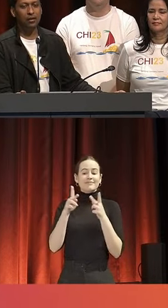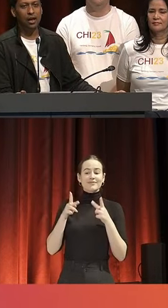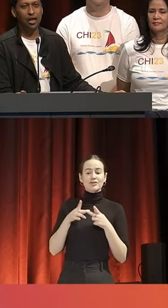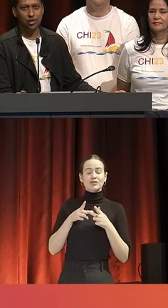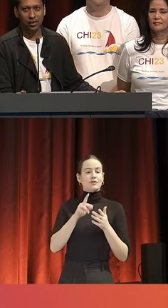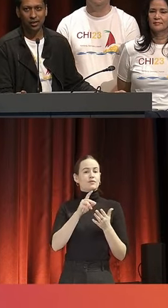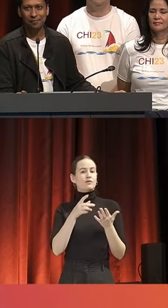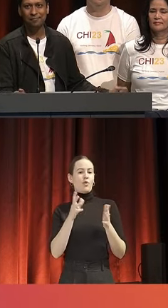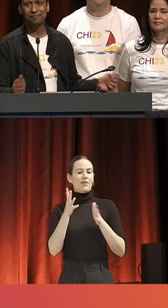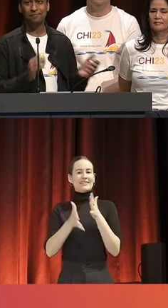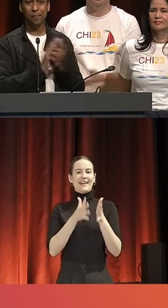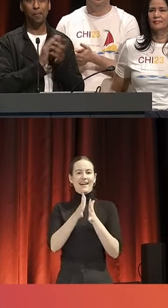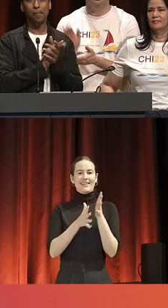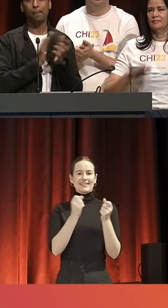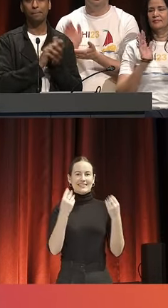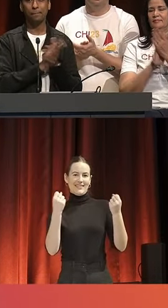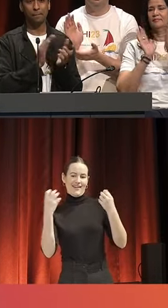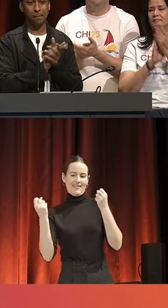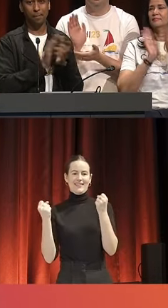Robin Angelini.